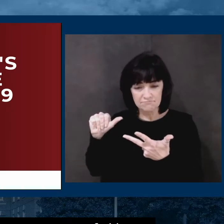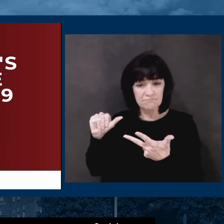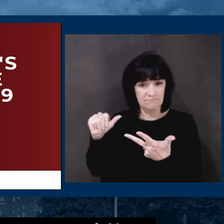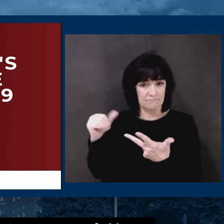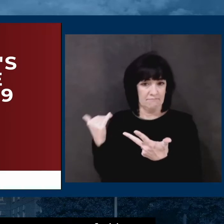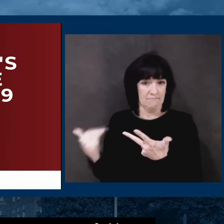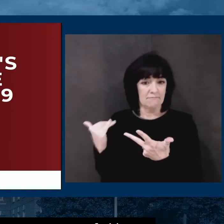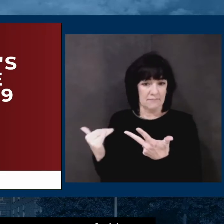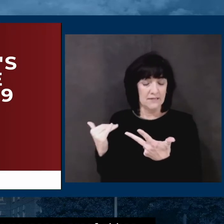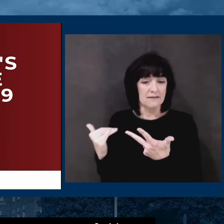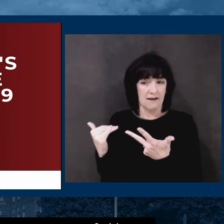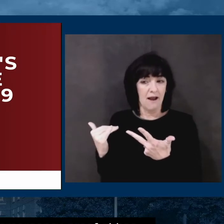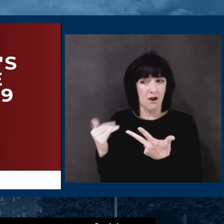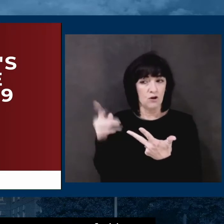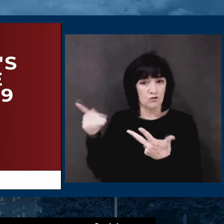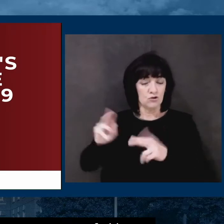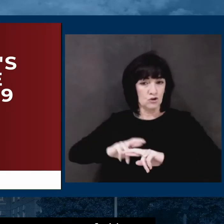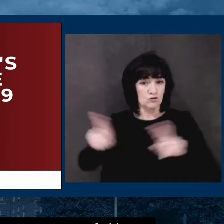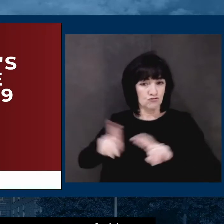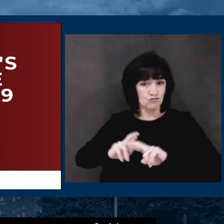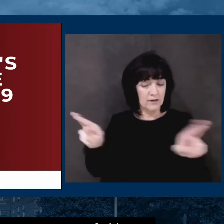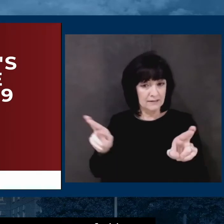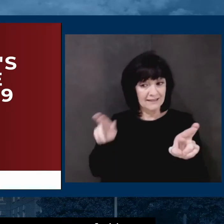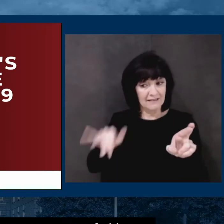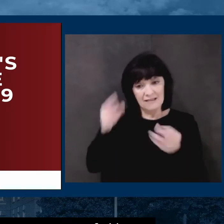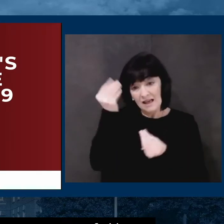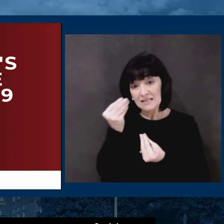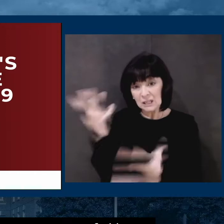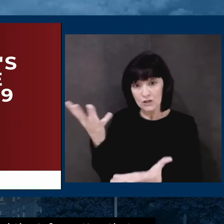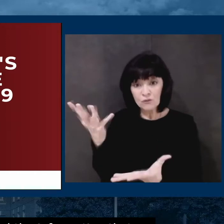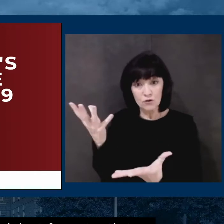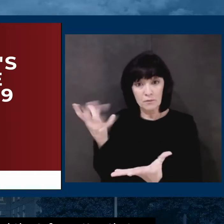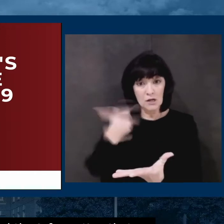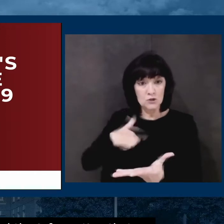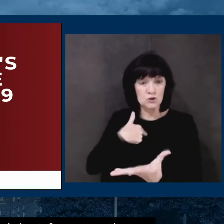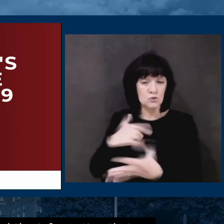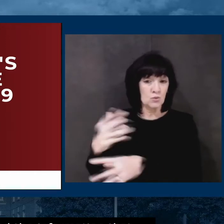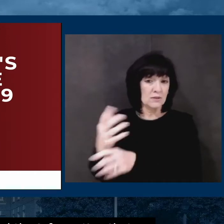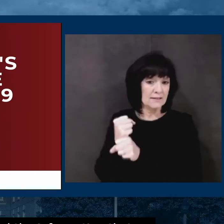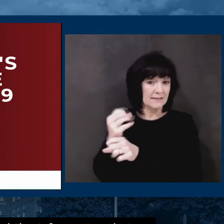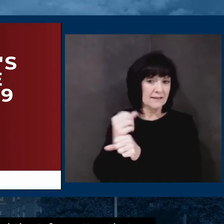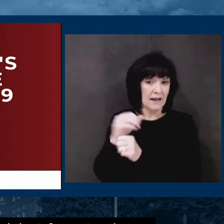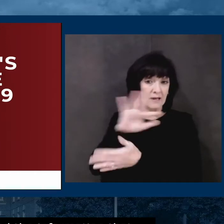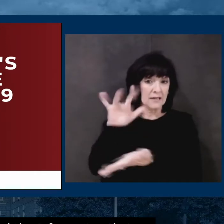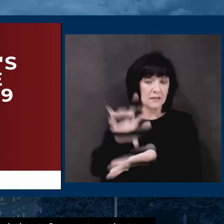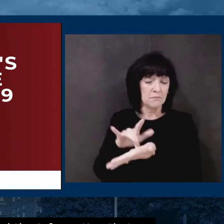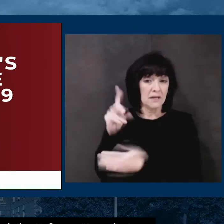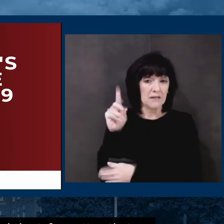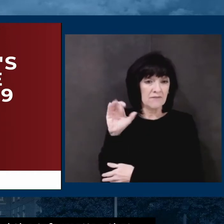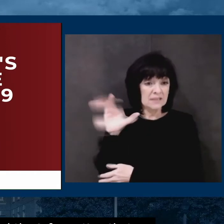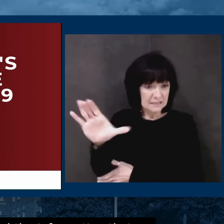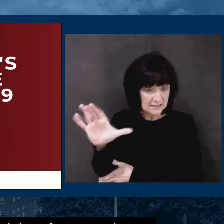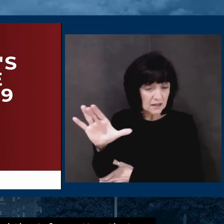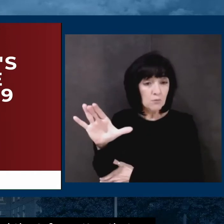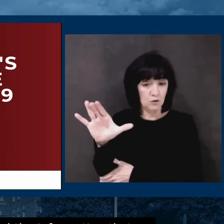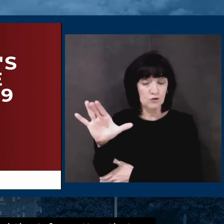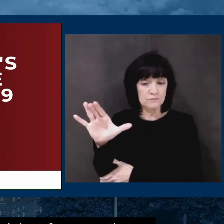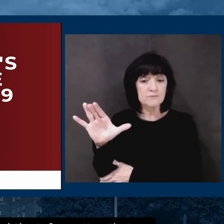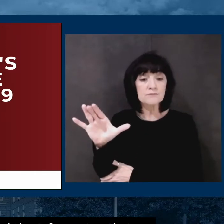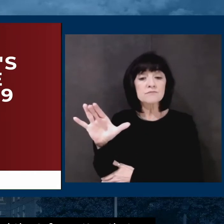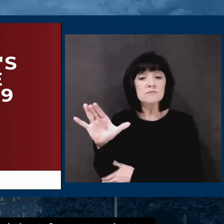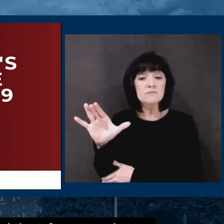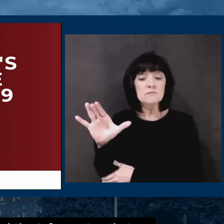And so the information that we're getting is certainly by mid-December, doses of the vaccine will be